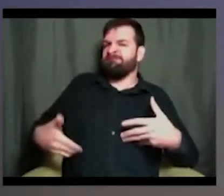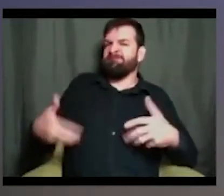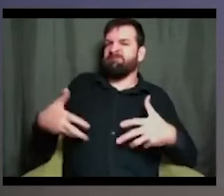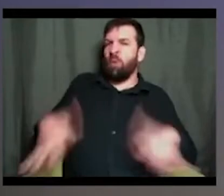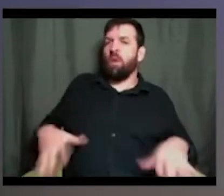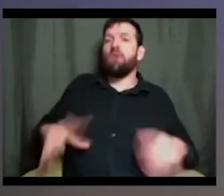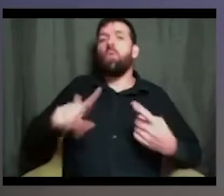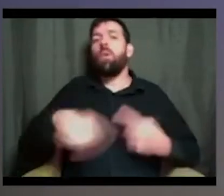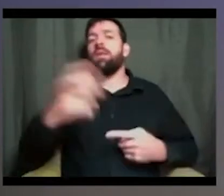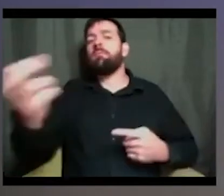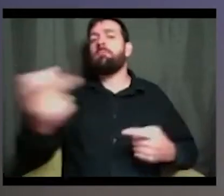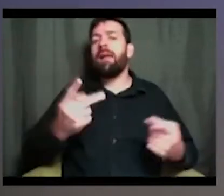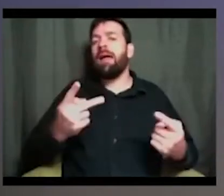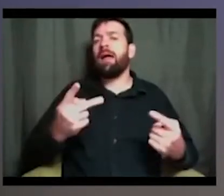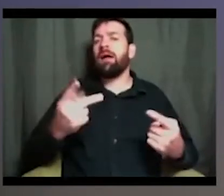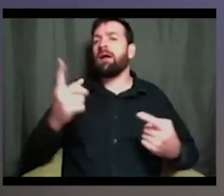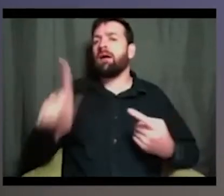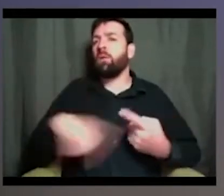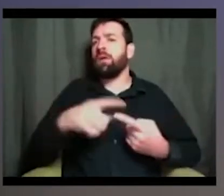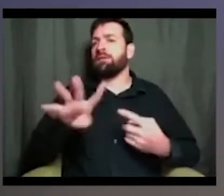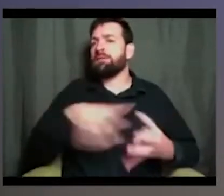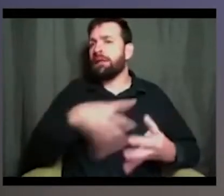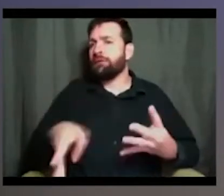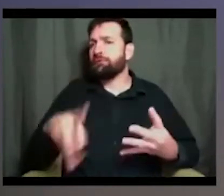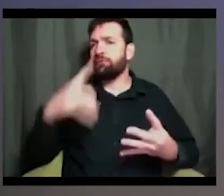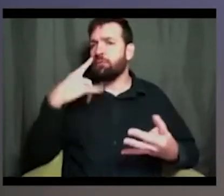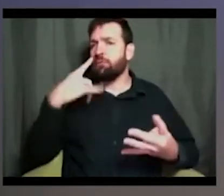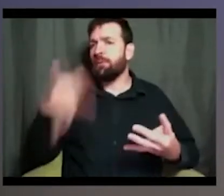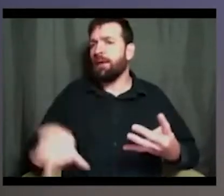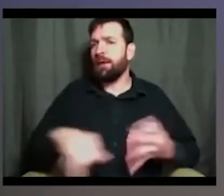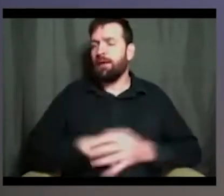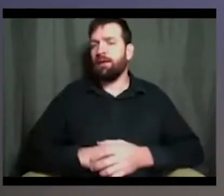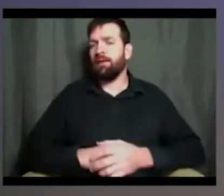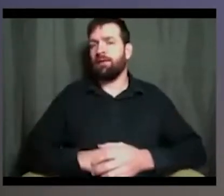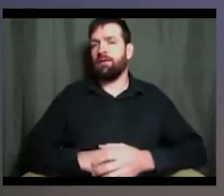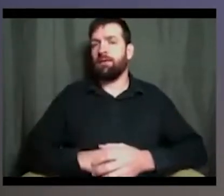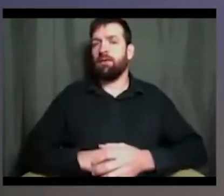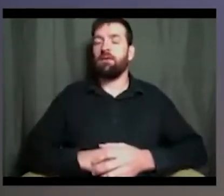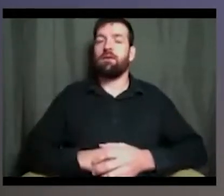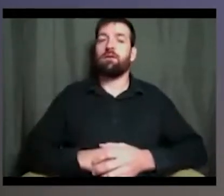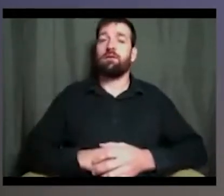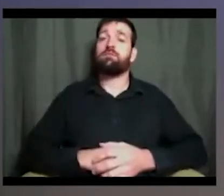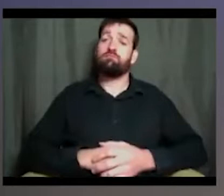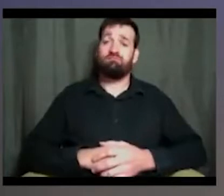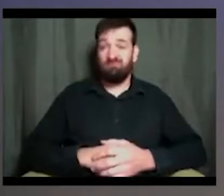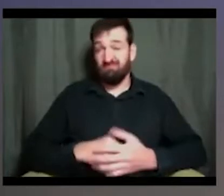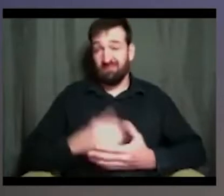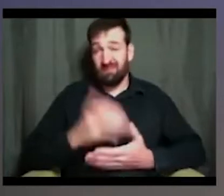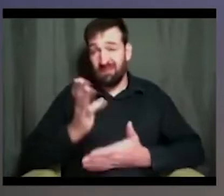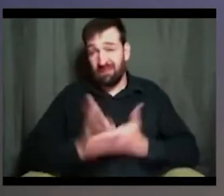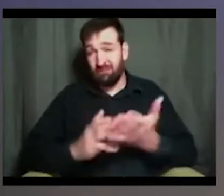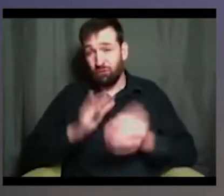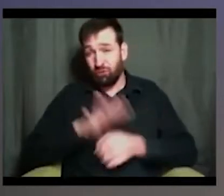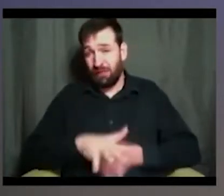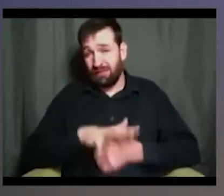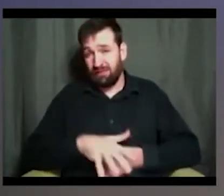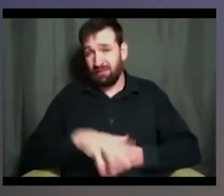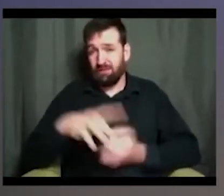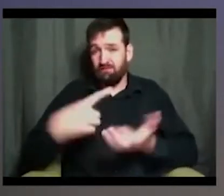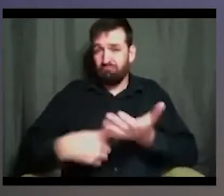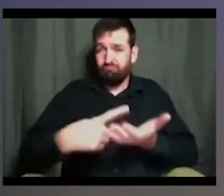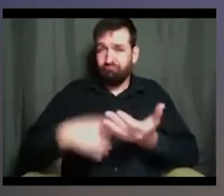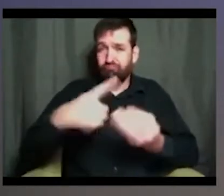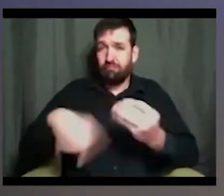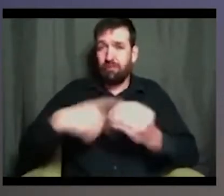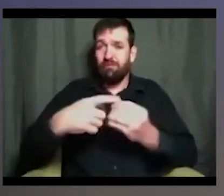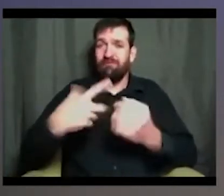you scheduled on some of those things. And so it brings a little bit of stress even into that room as you talk about the vaccine, but it's important to make sure we do